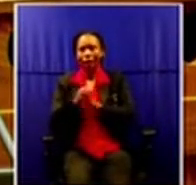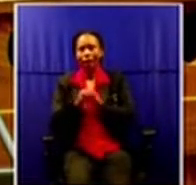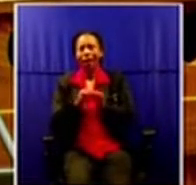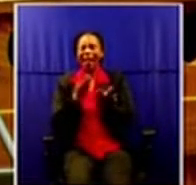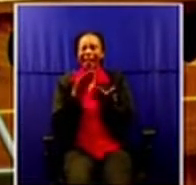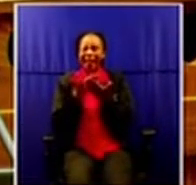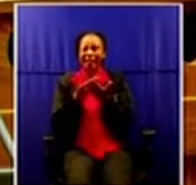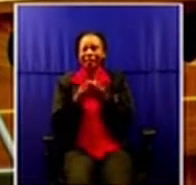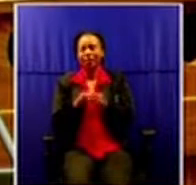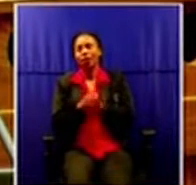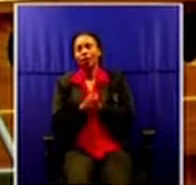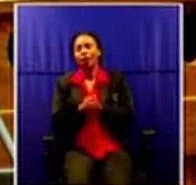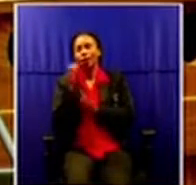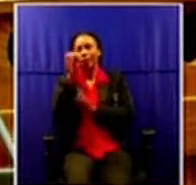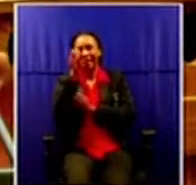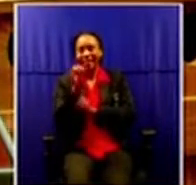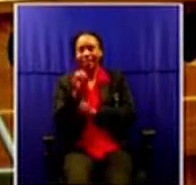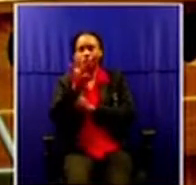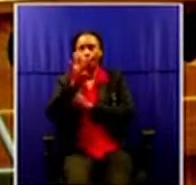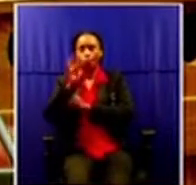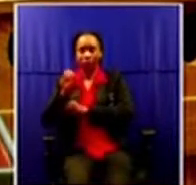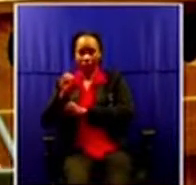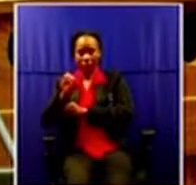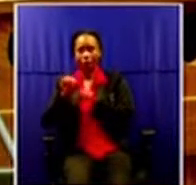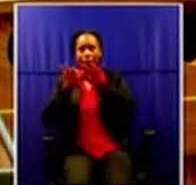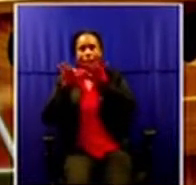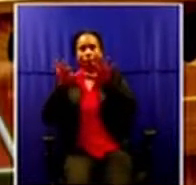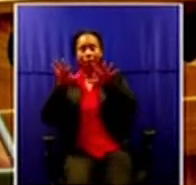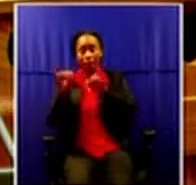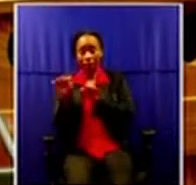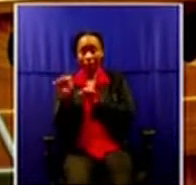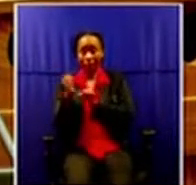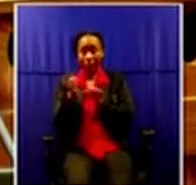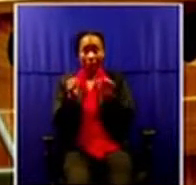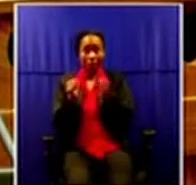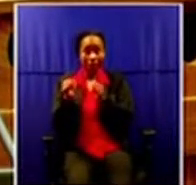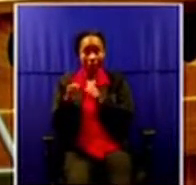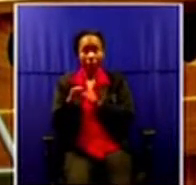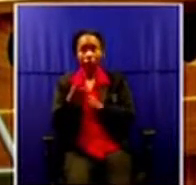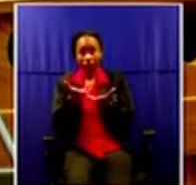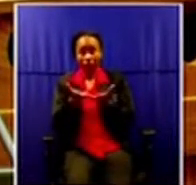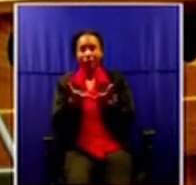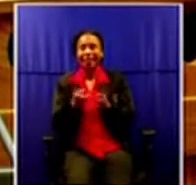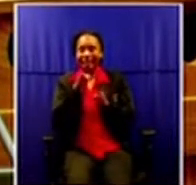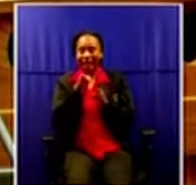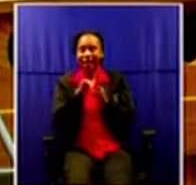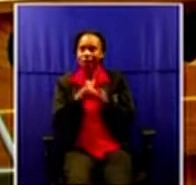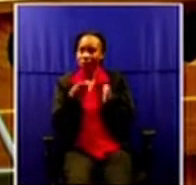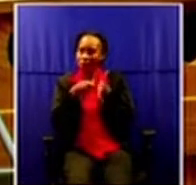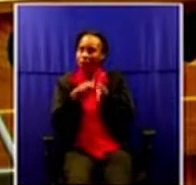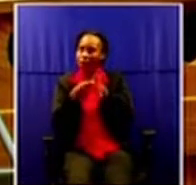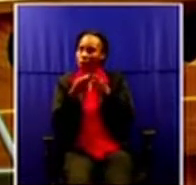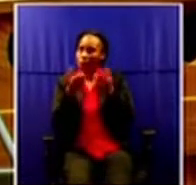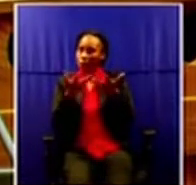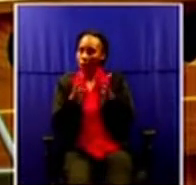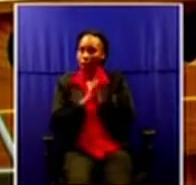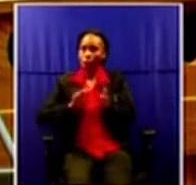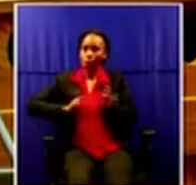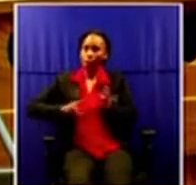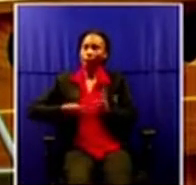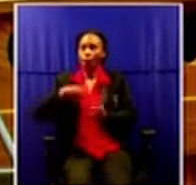public procurement to women-led and women-owned businesses. This is